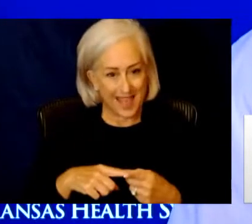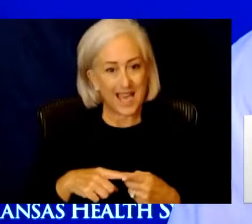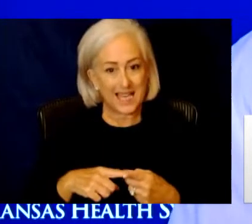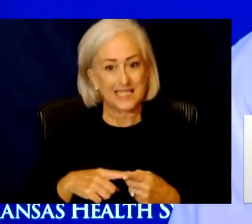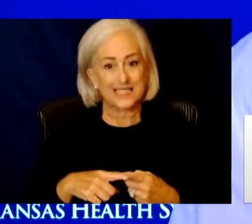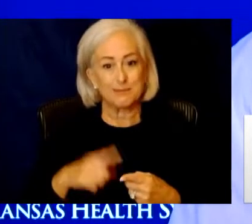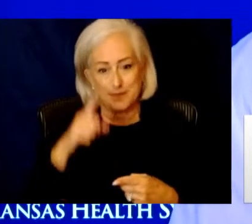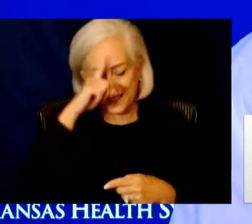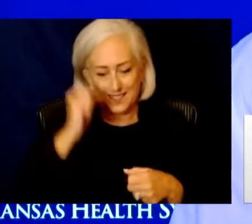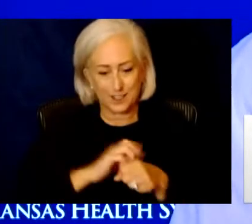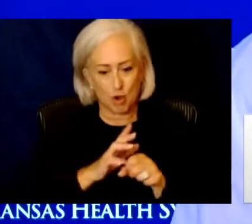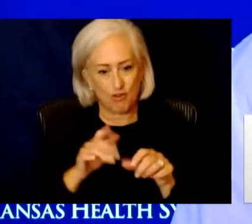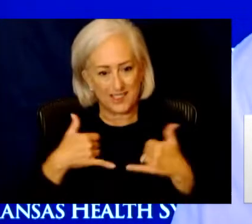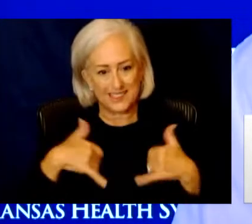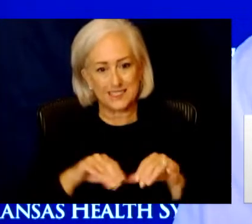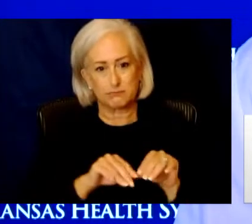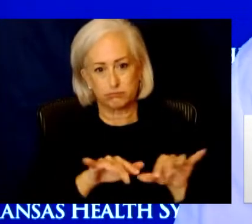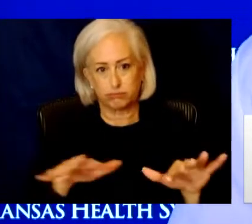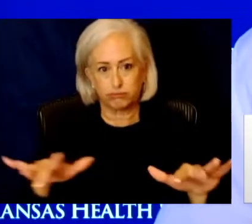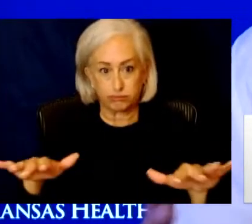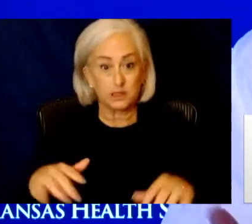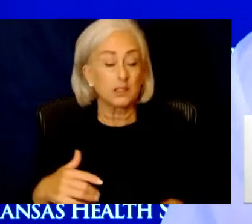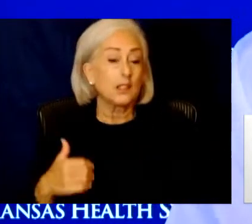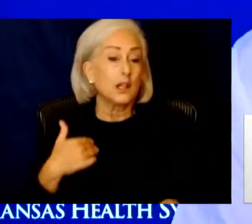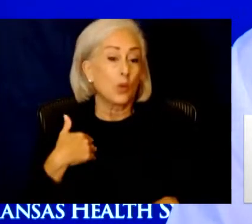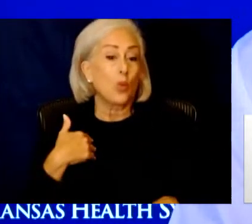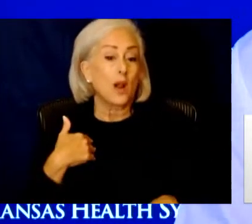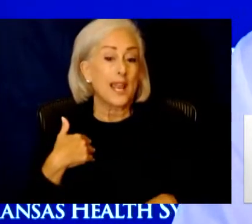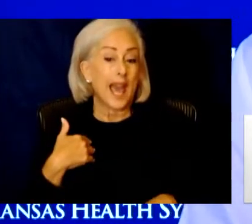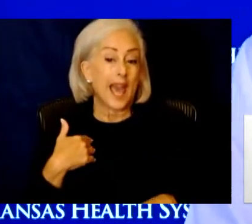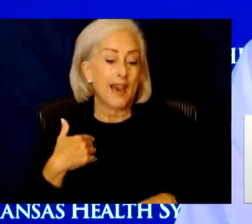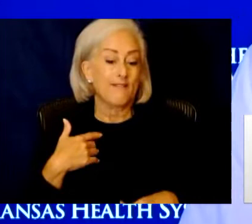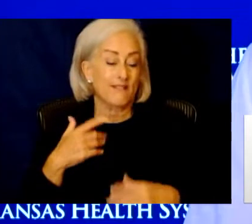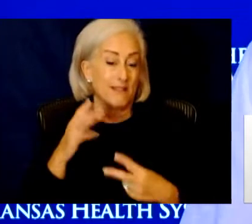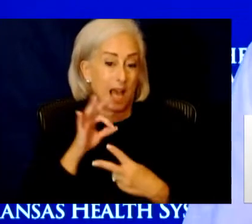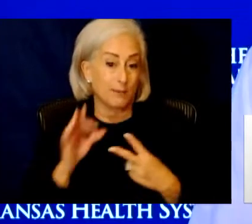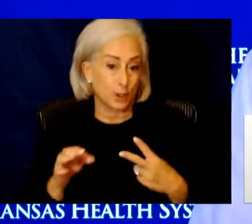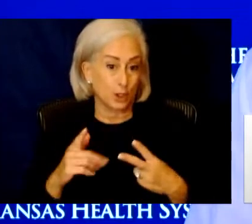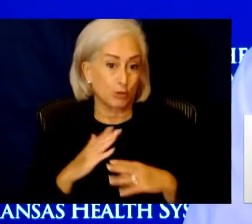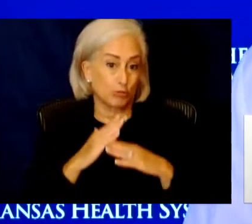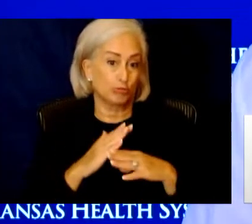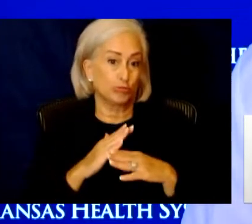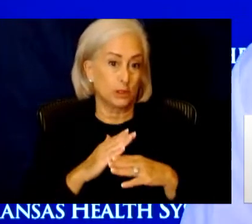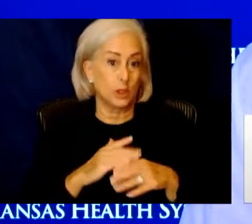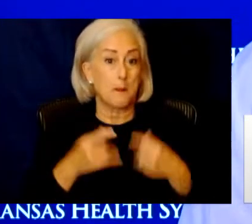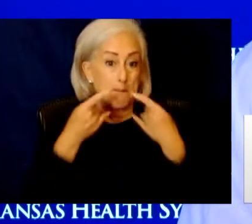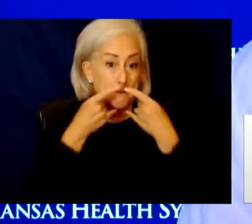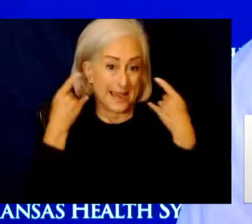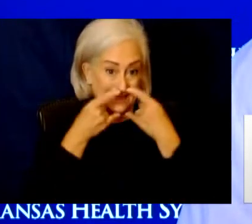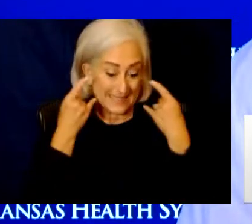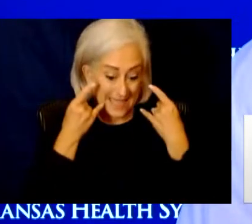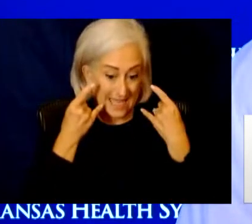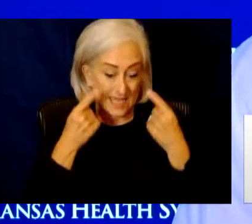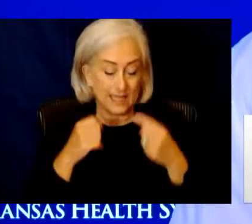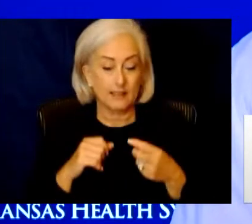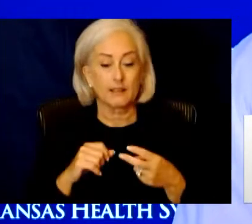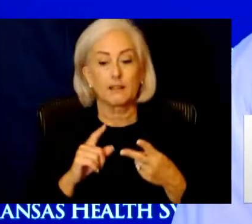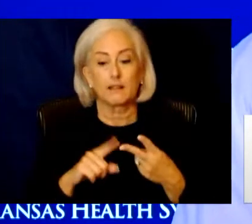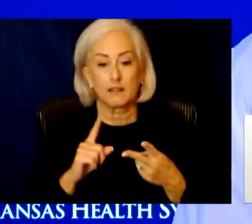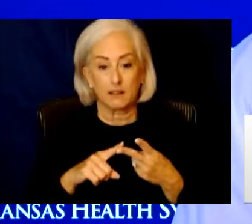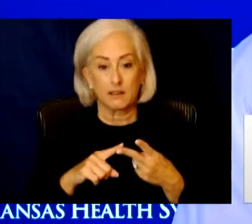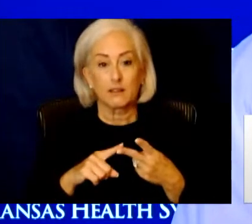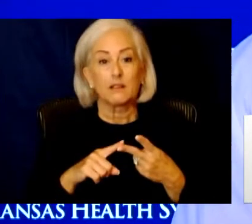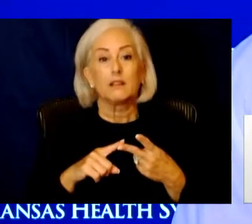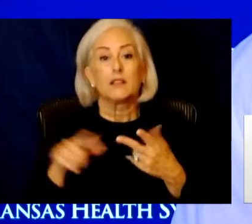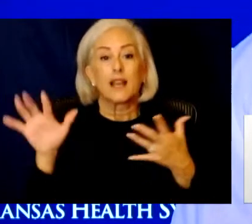different non-pharmaceutical interventions you can take, certainly masking. We know and have more and more evidence of ventilation, that improving.